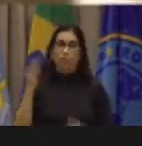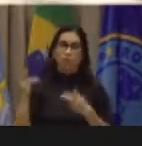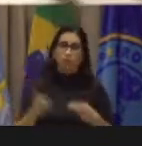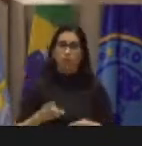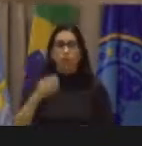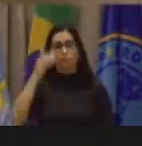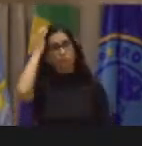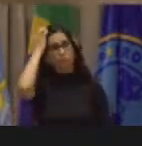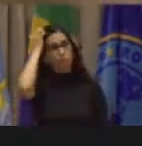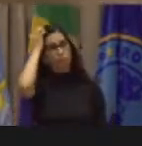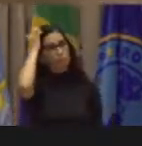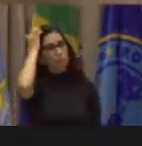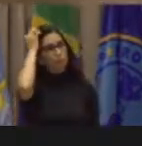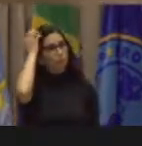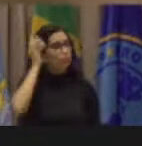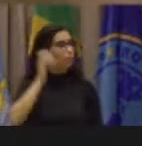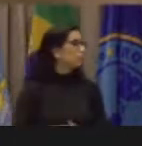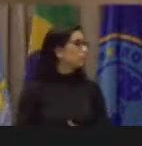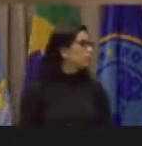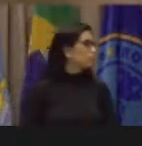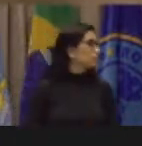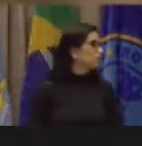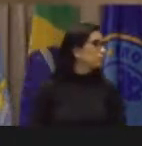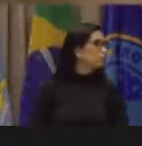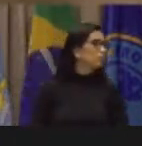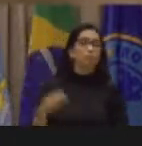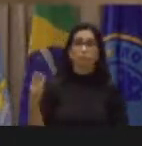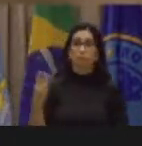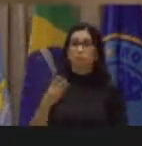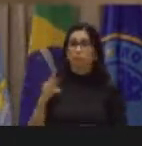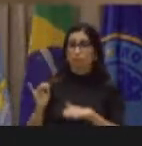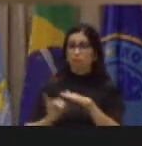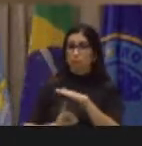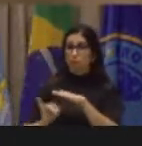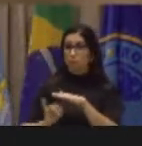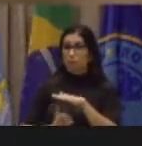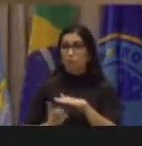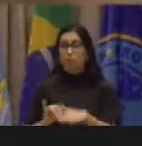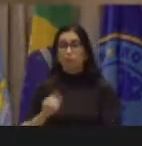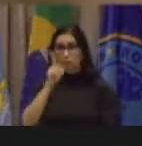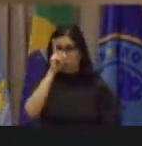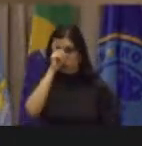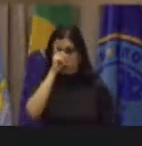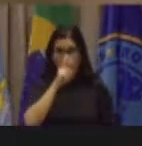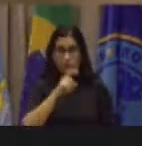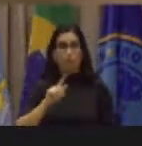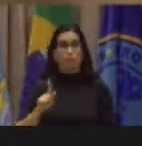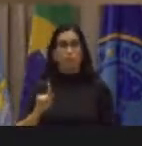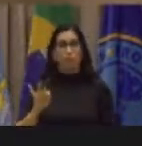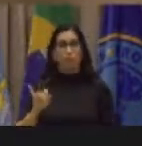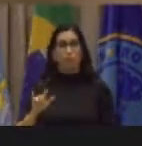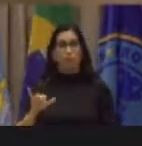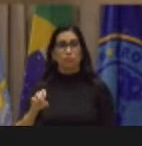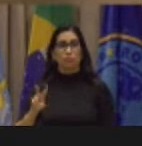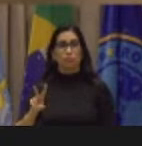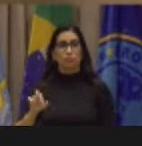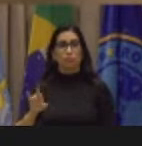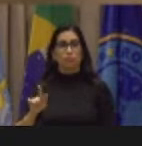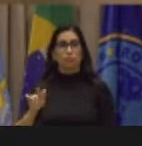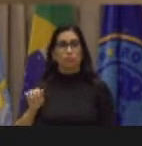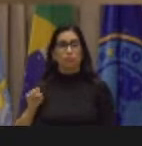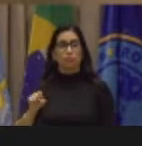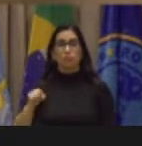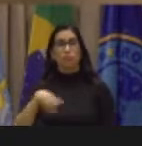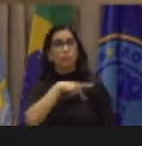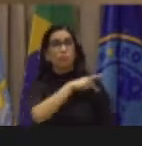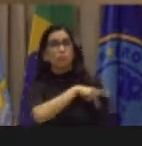Santos Neves. Welcome, Patricia. We're going to go now the third institution, Hospital Getúlio Vargas